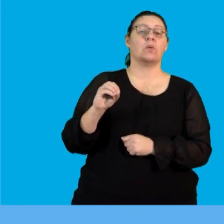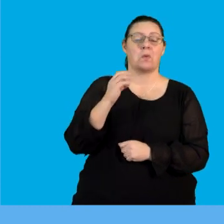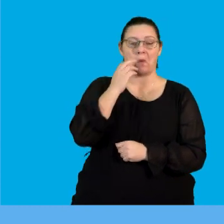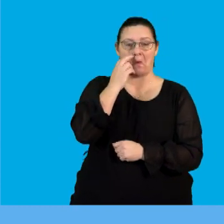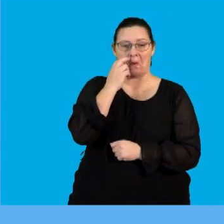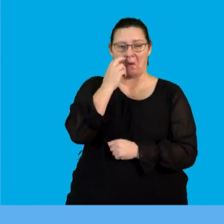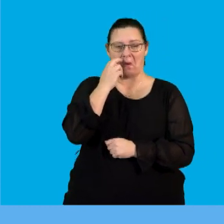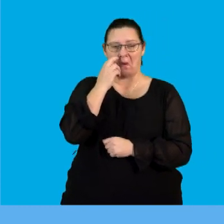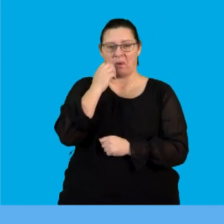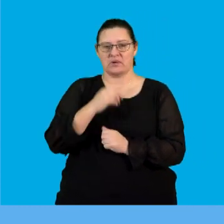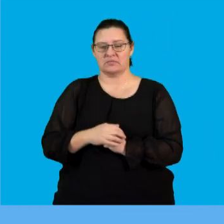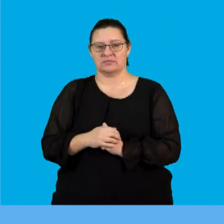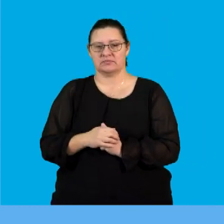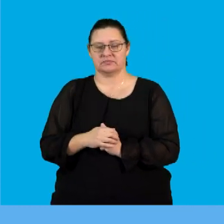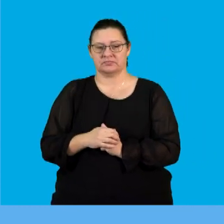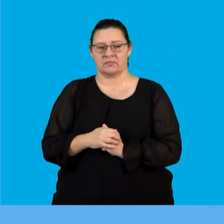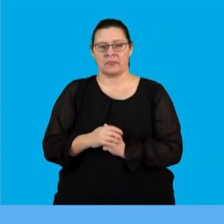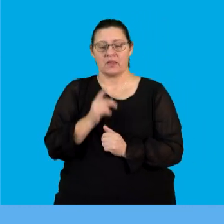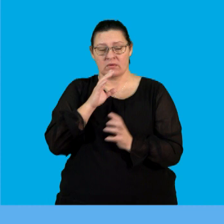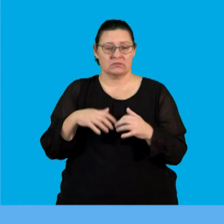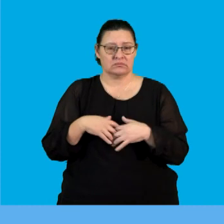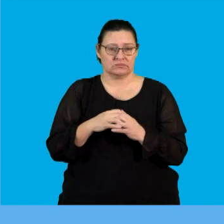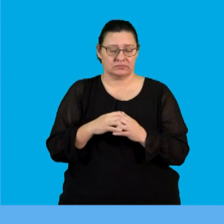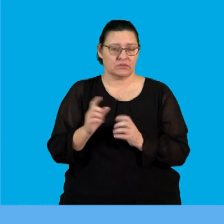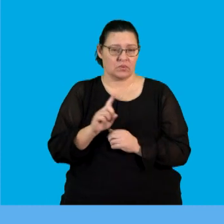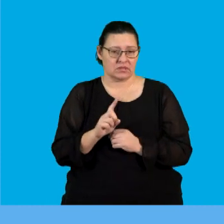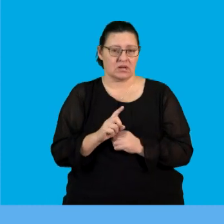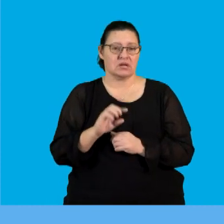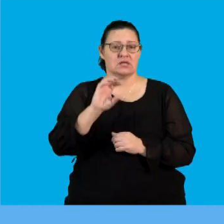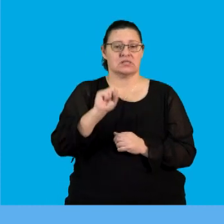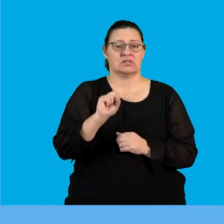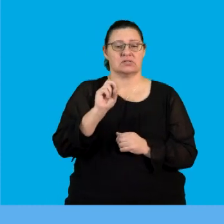acid. So now we are saying that the product that you're going to be forming here, it is